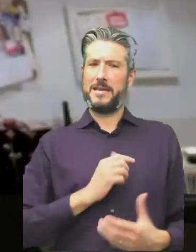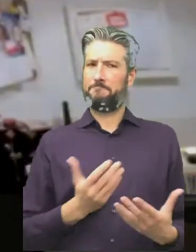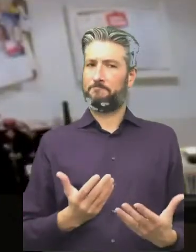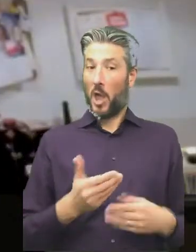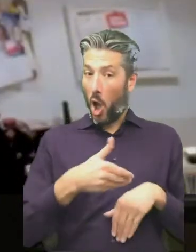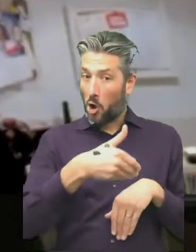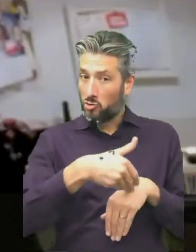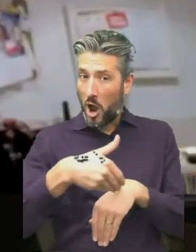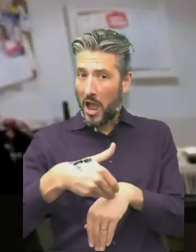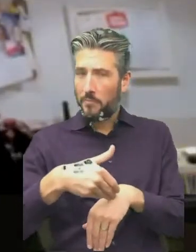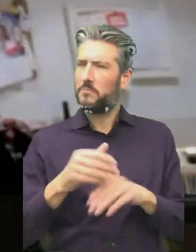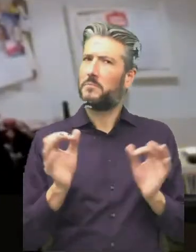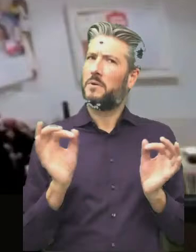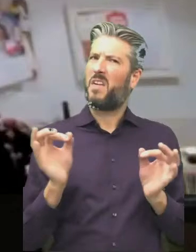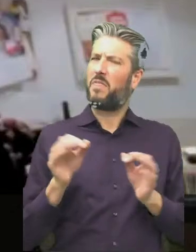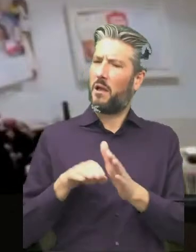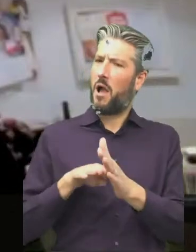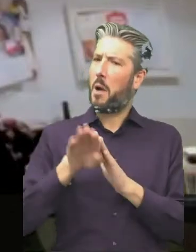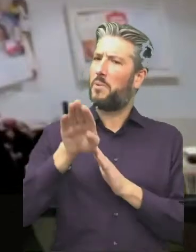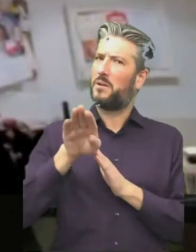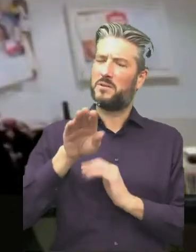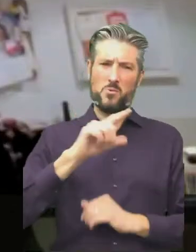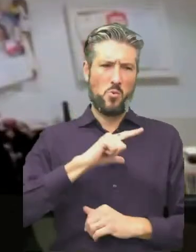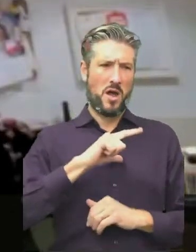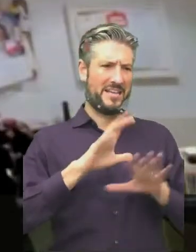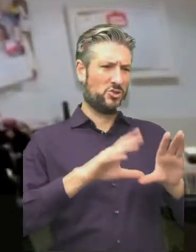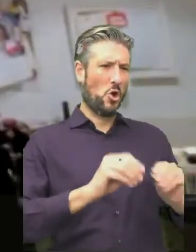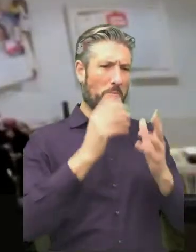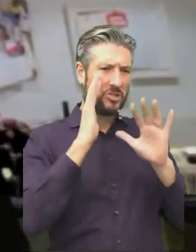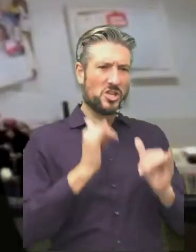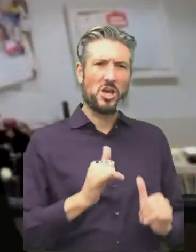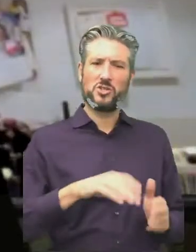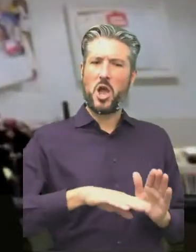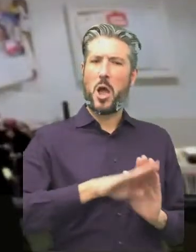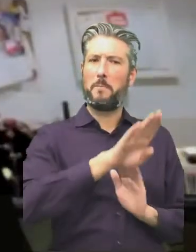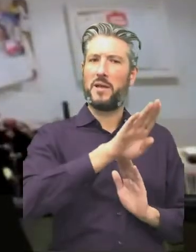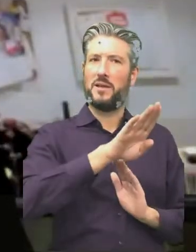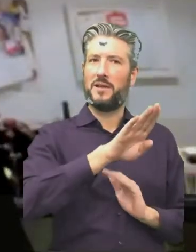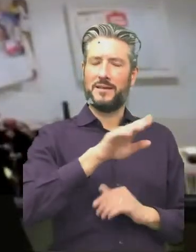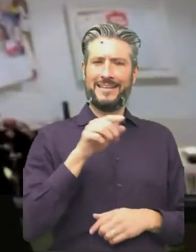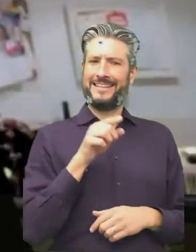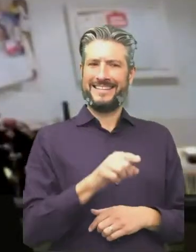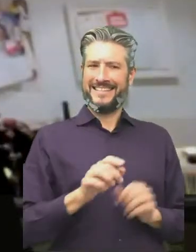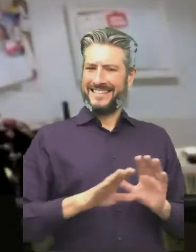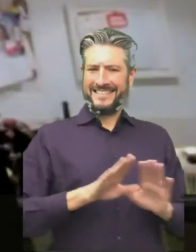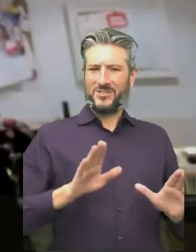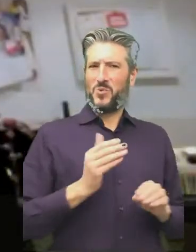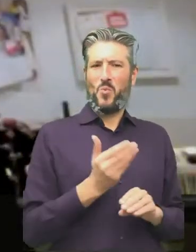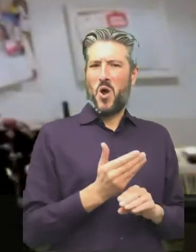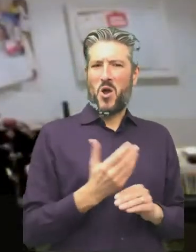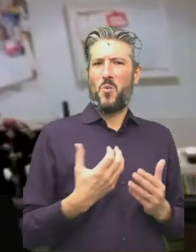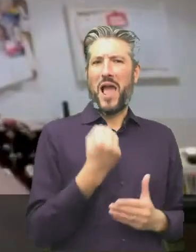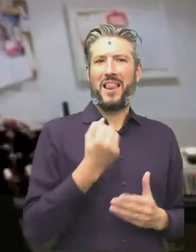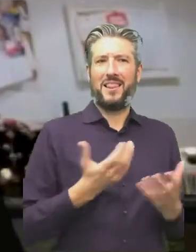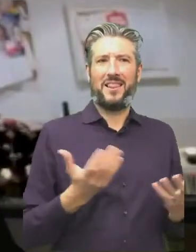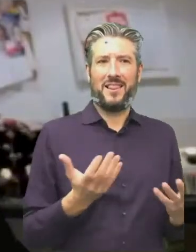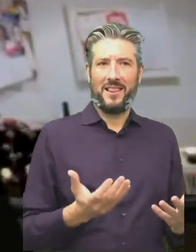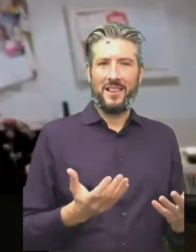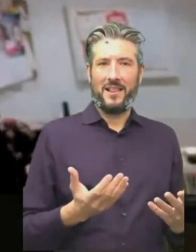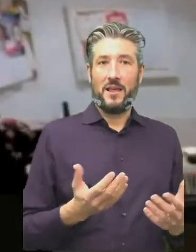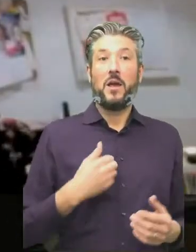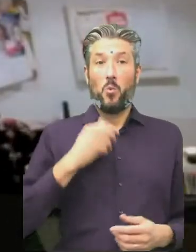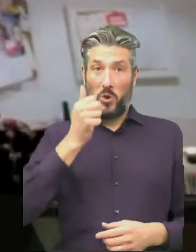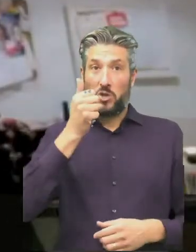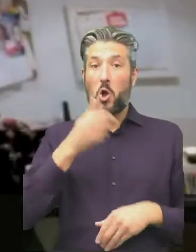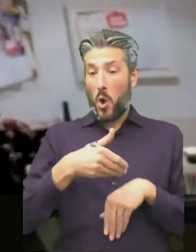in stop and search. We know that stop and search doesn't work. There is a correlation between the loss of youth services and the increase in crime. That's the